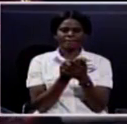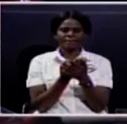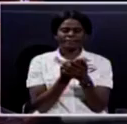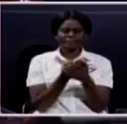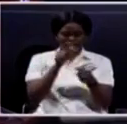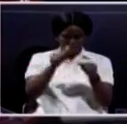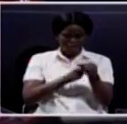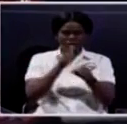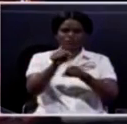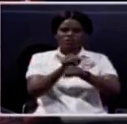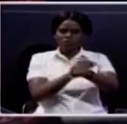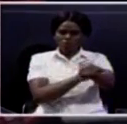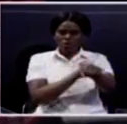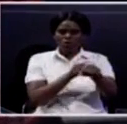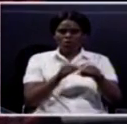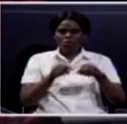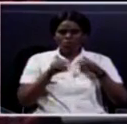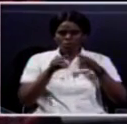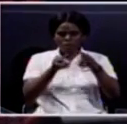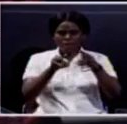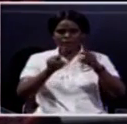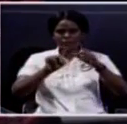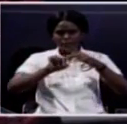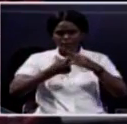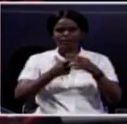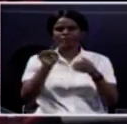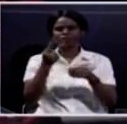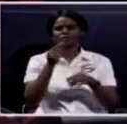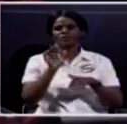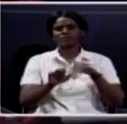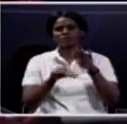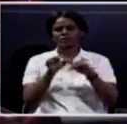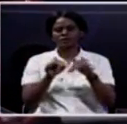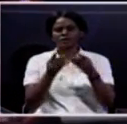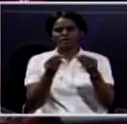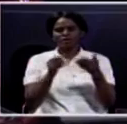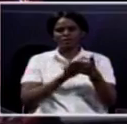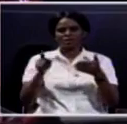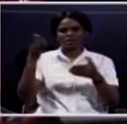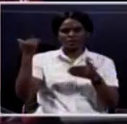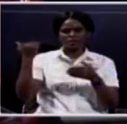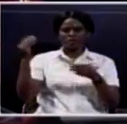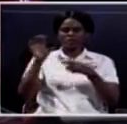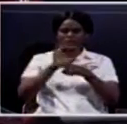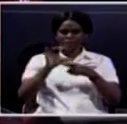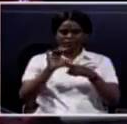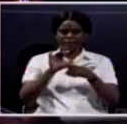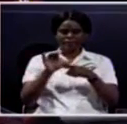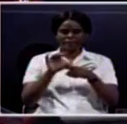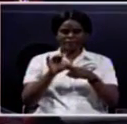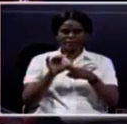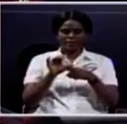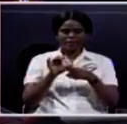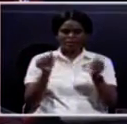long journey starts with the first step. If you can remember, a few weeks ago, I was on the Copper Belt in the company of Chela from